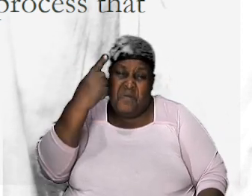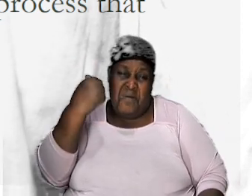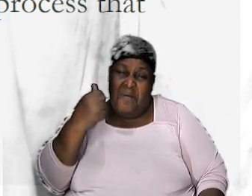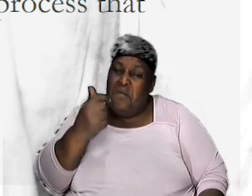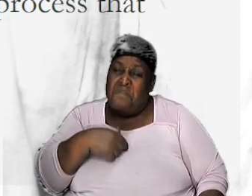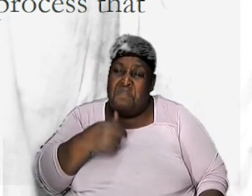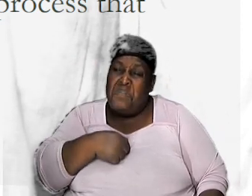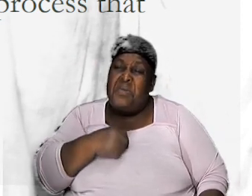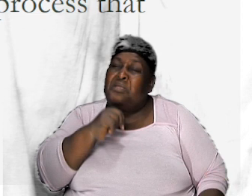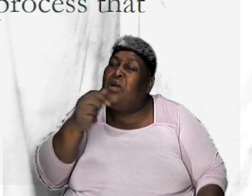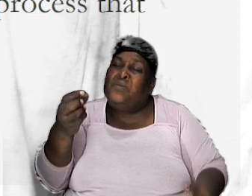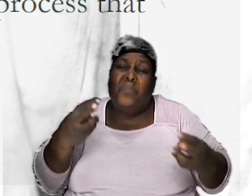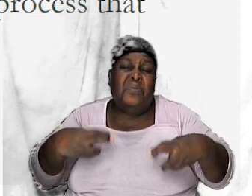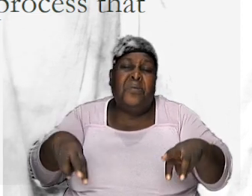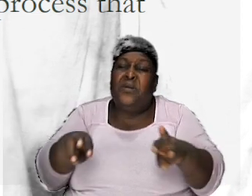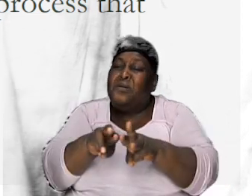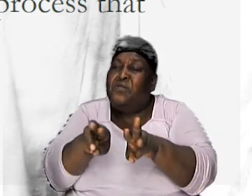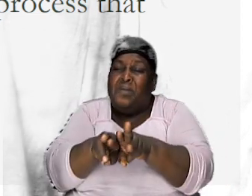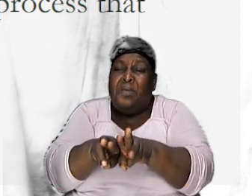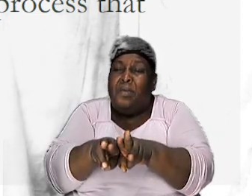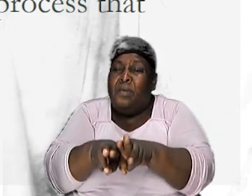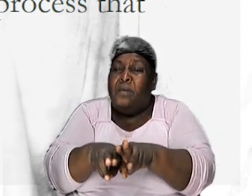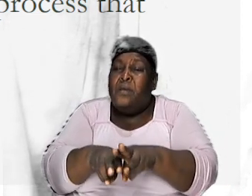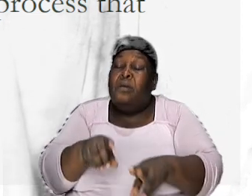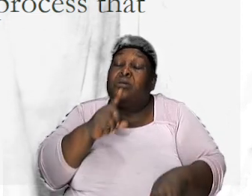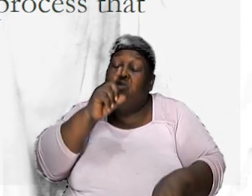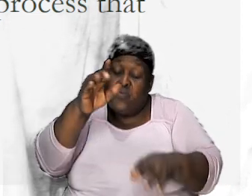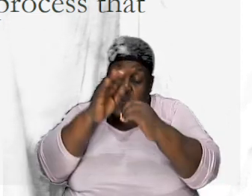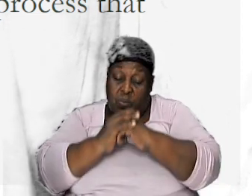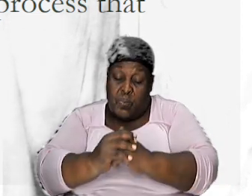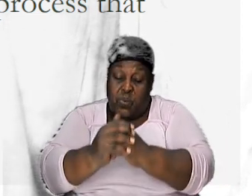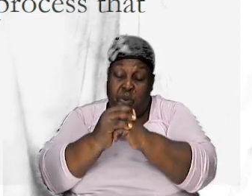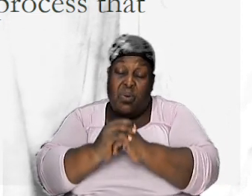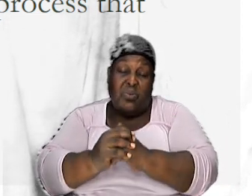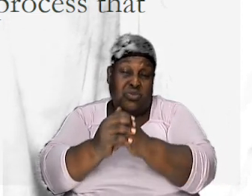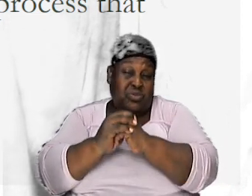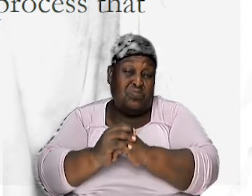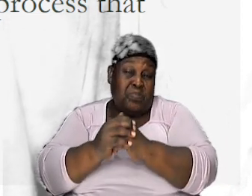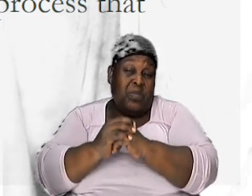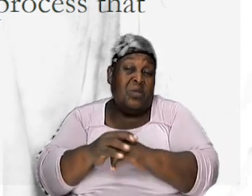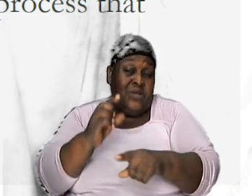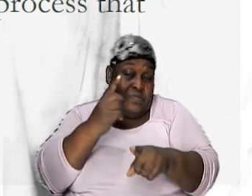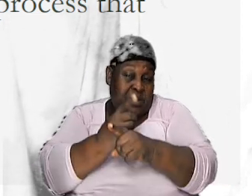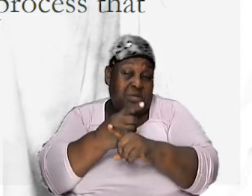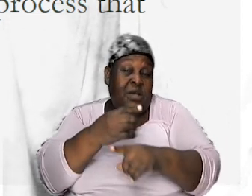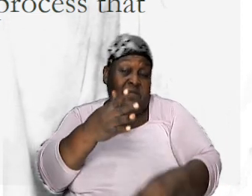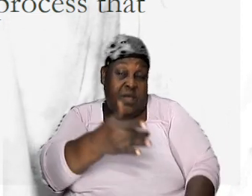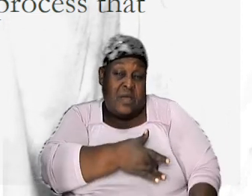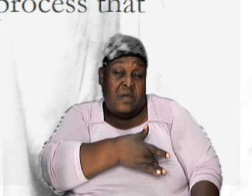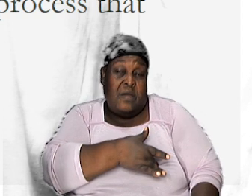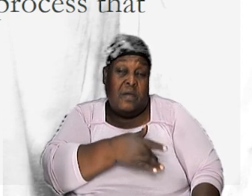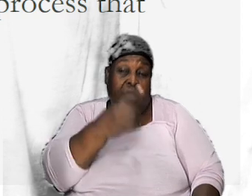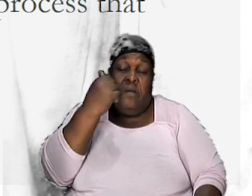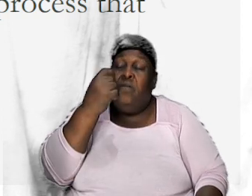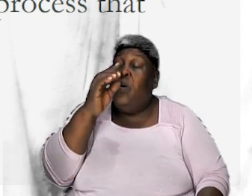So true worship really is a response of the heart to who God truly